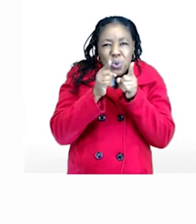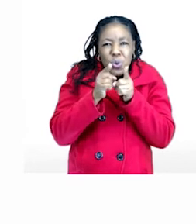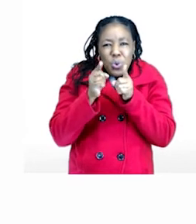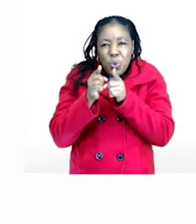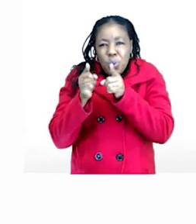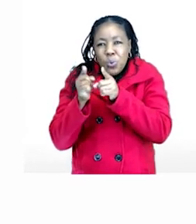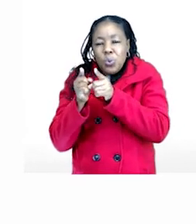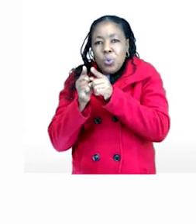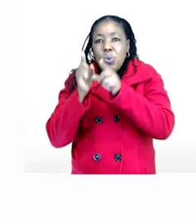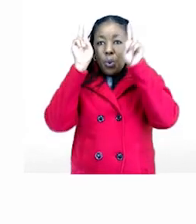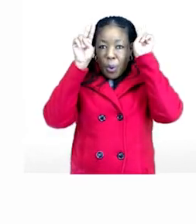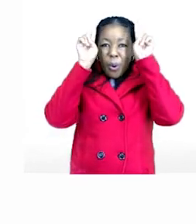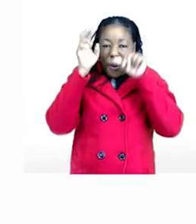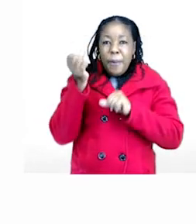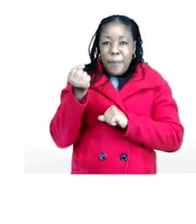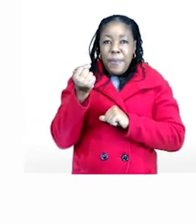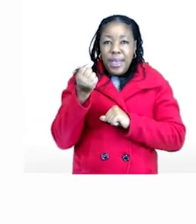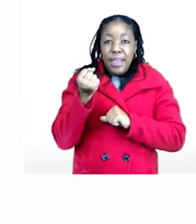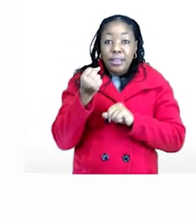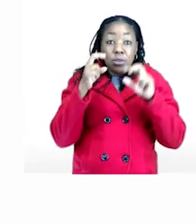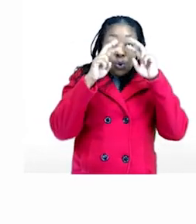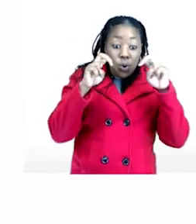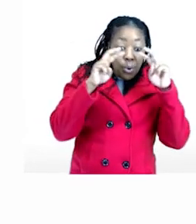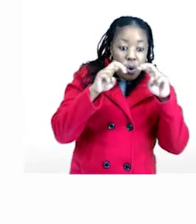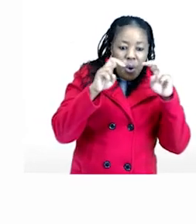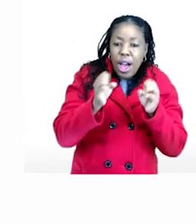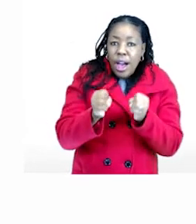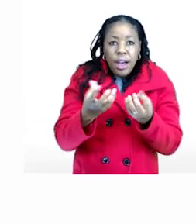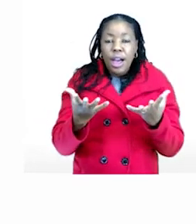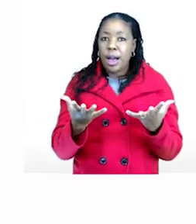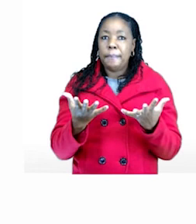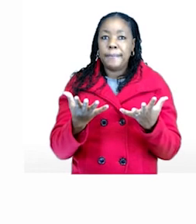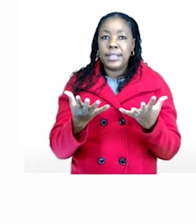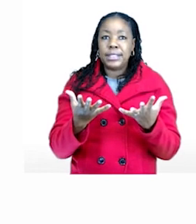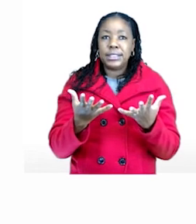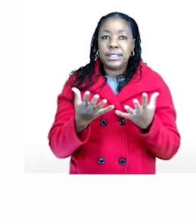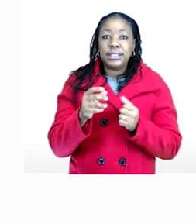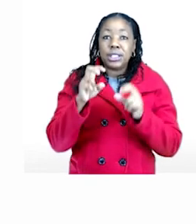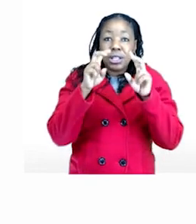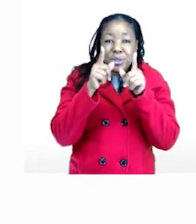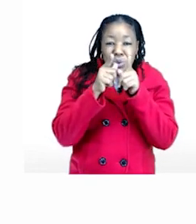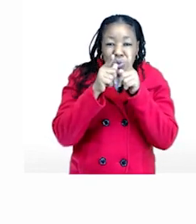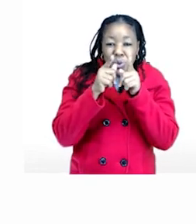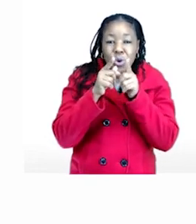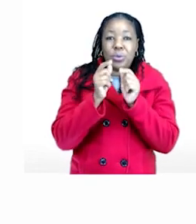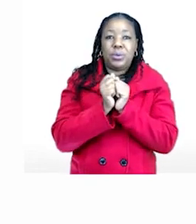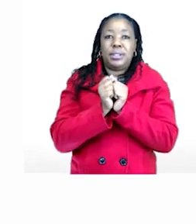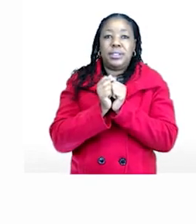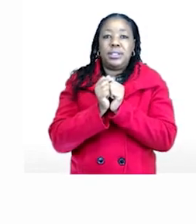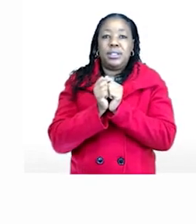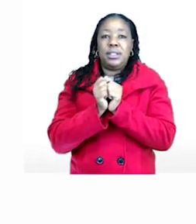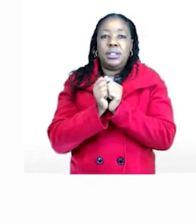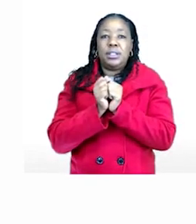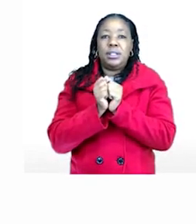bunnies. Let's try to find out how many bunnies are hiding. Look right from